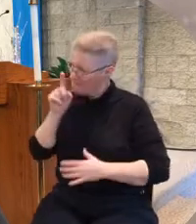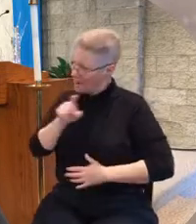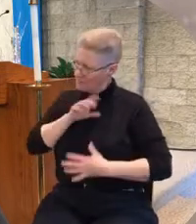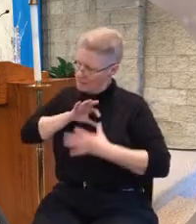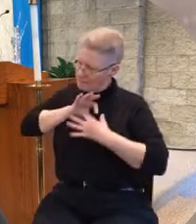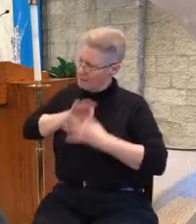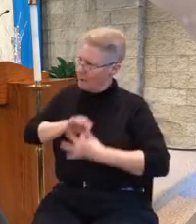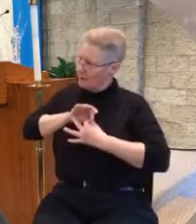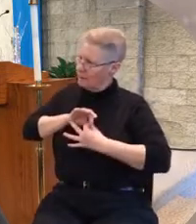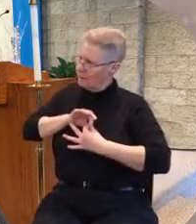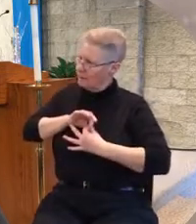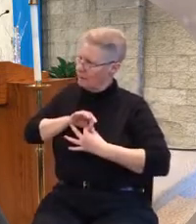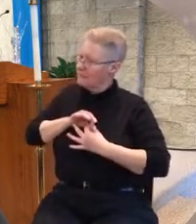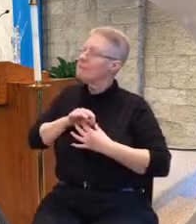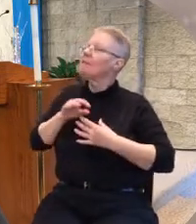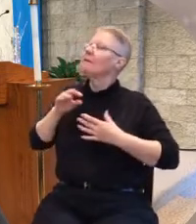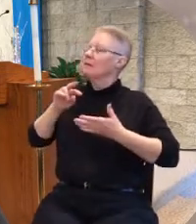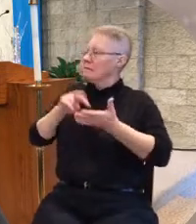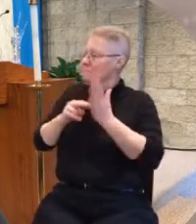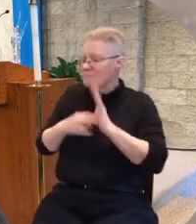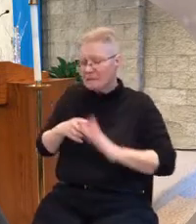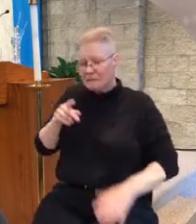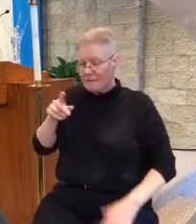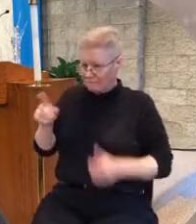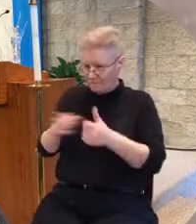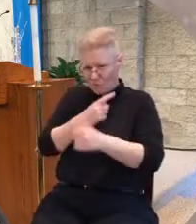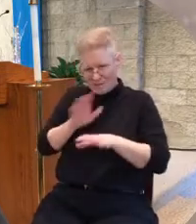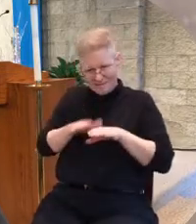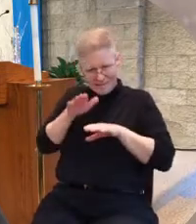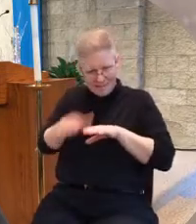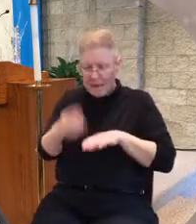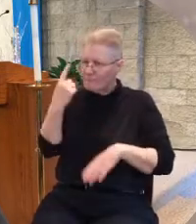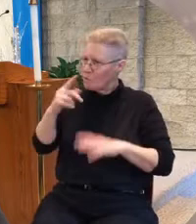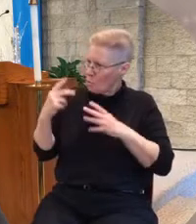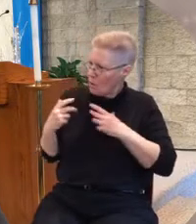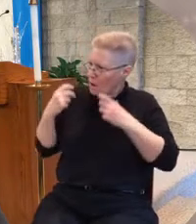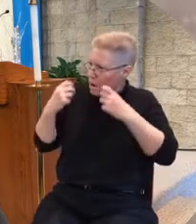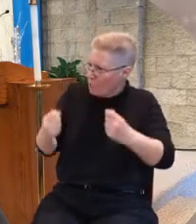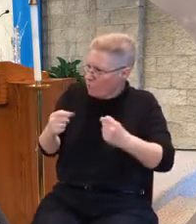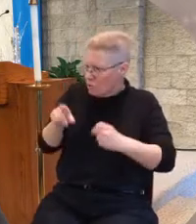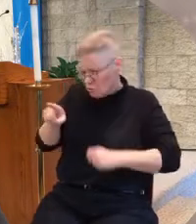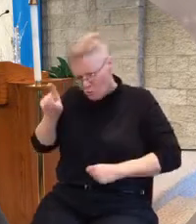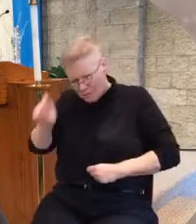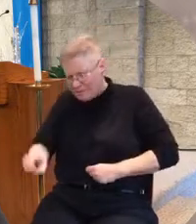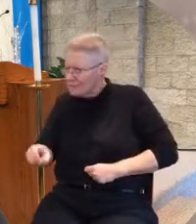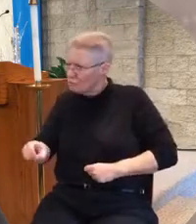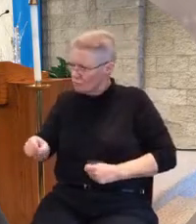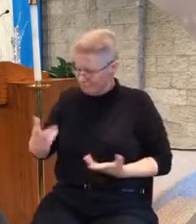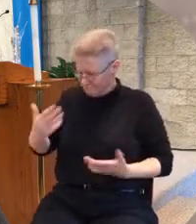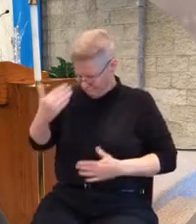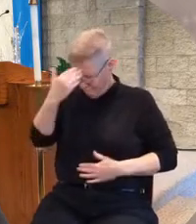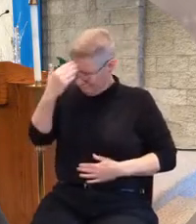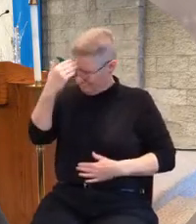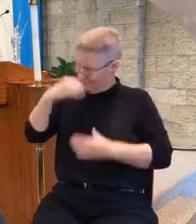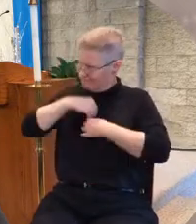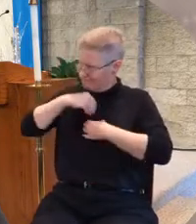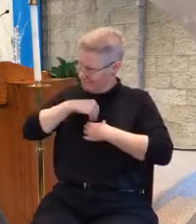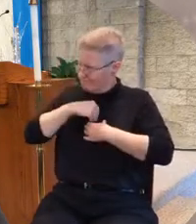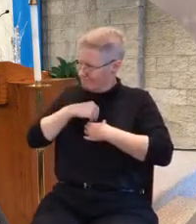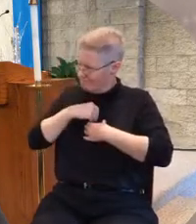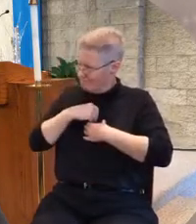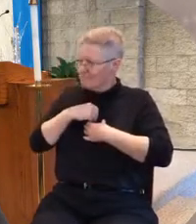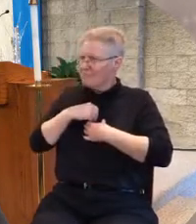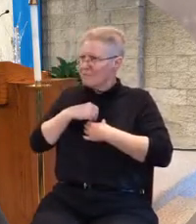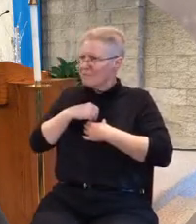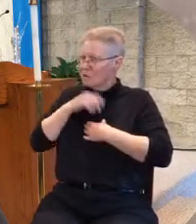that, is being so convinced of that, that from a disconnected place, from when I have run away from home and consciousness, it